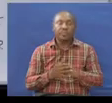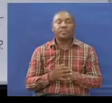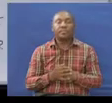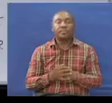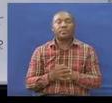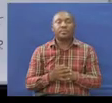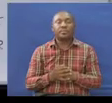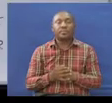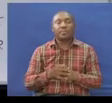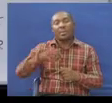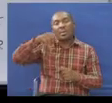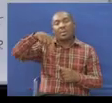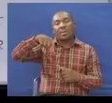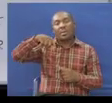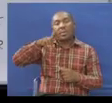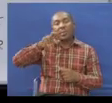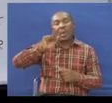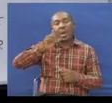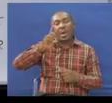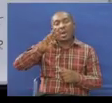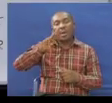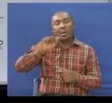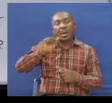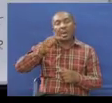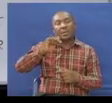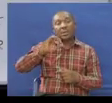the quadratic